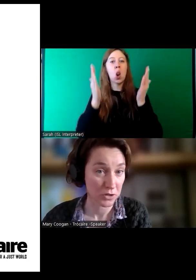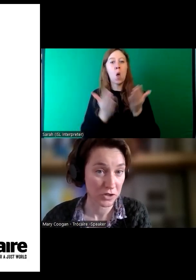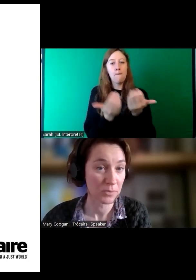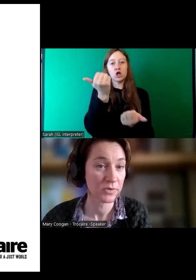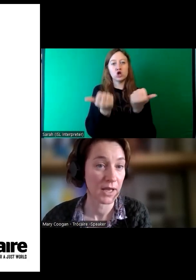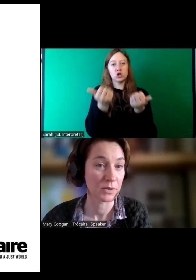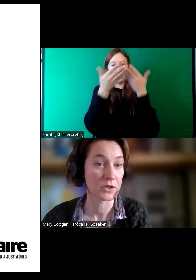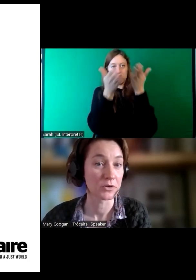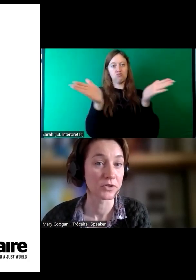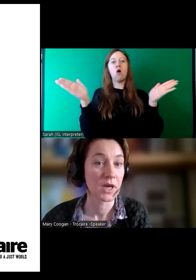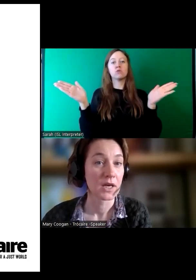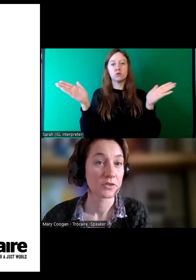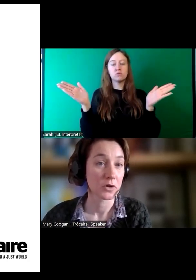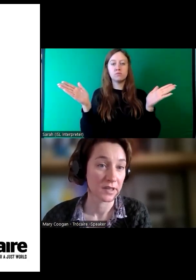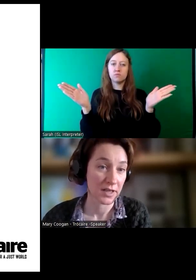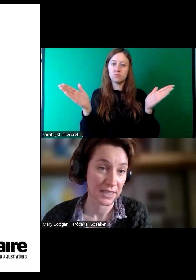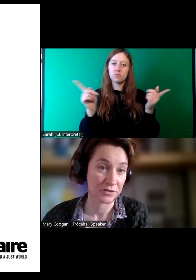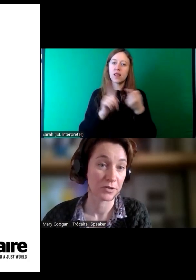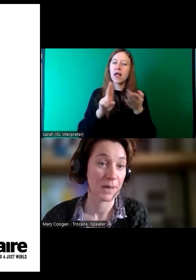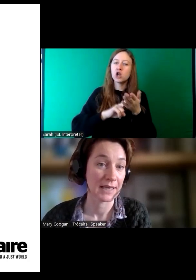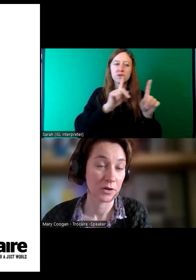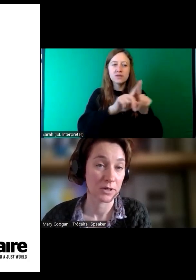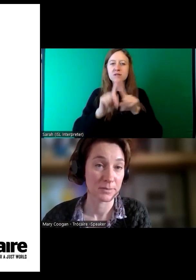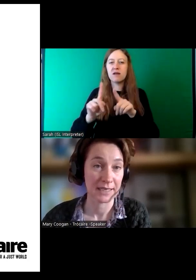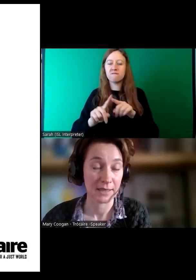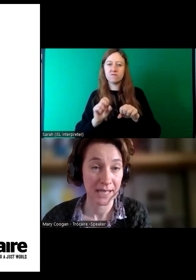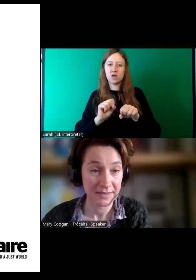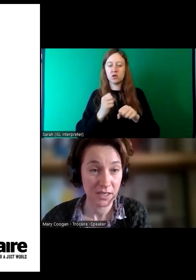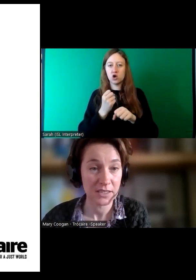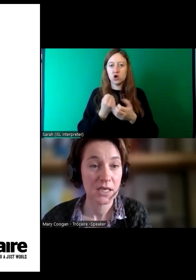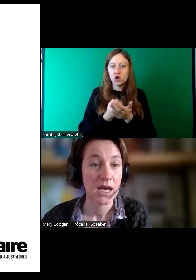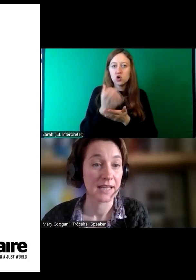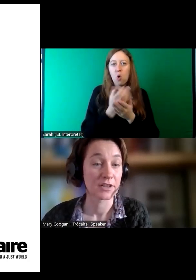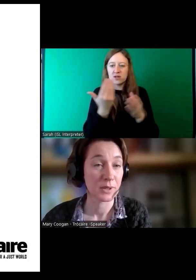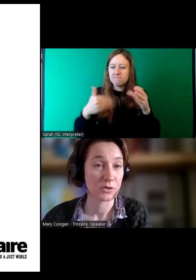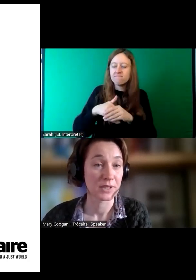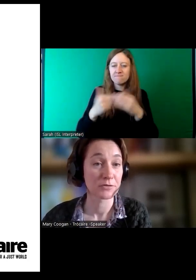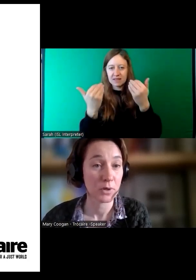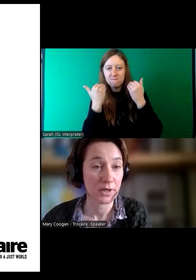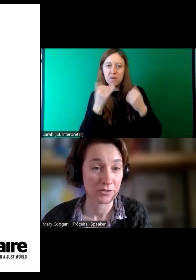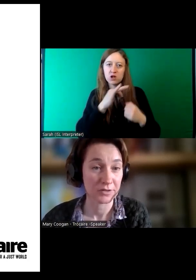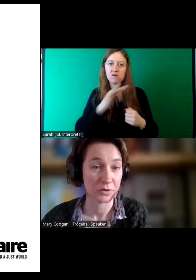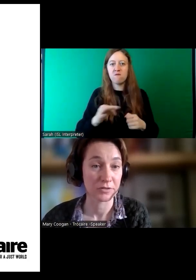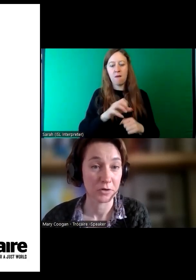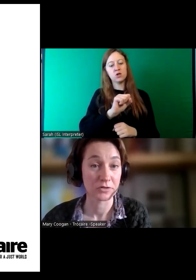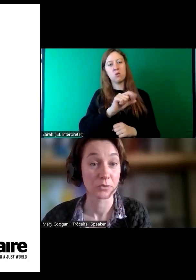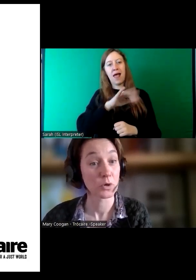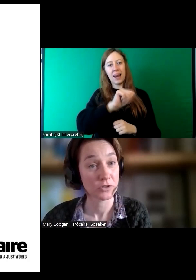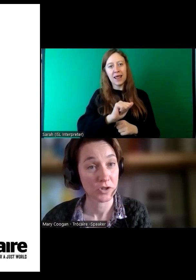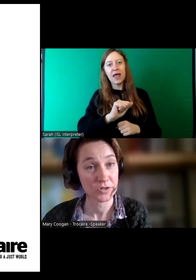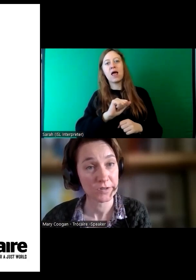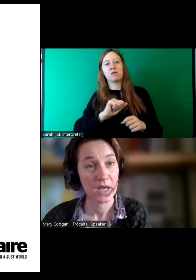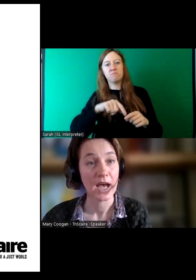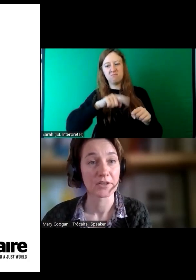in broad terms, and we used stories and content from Somalia, Guatemala, and Palestine. And then in 2024, our resources focused on